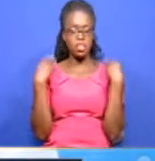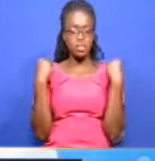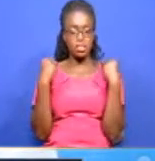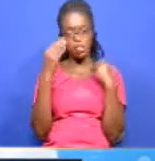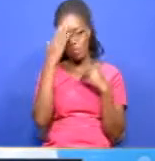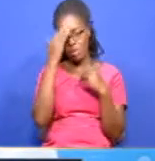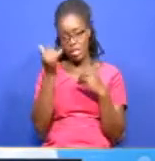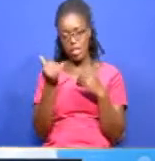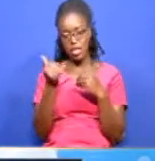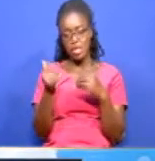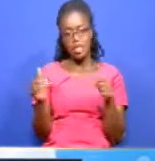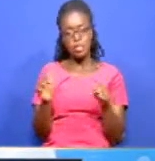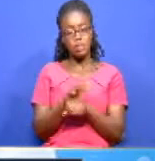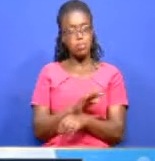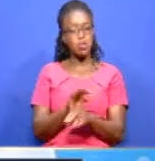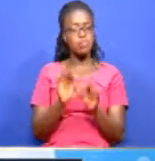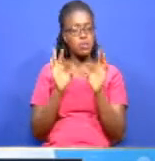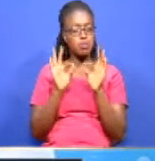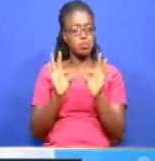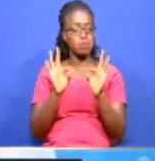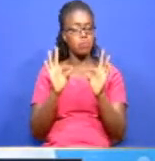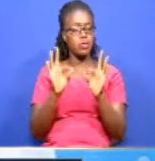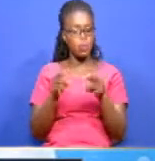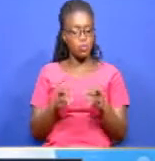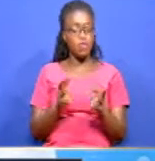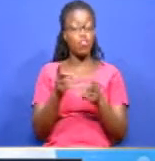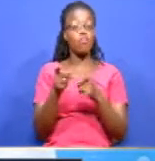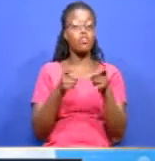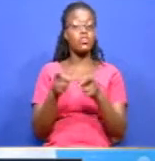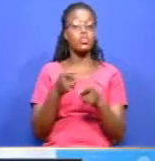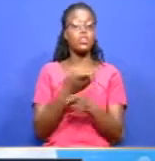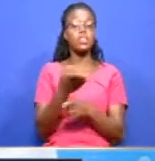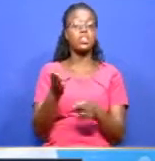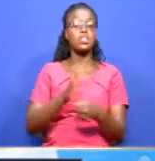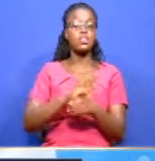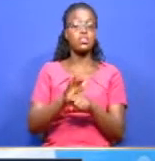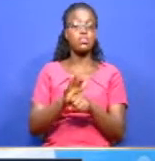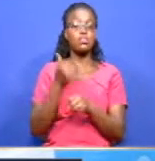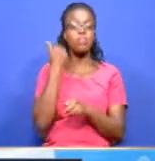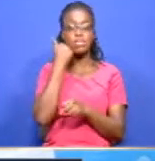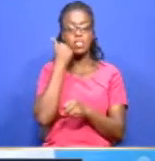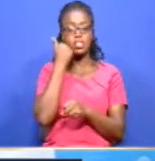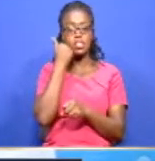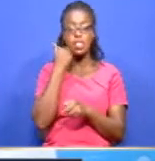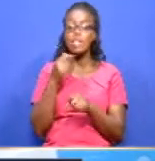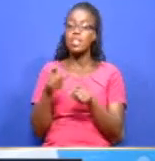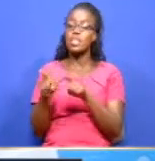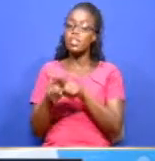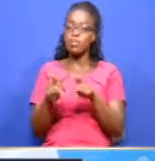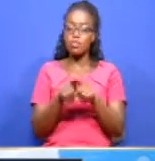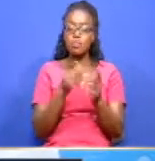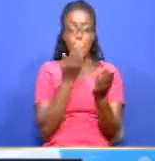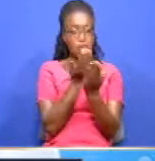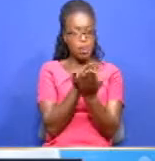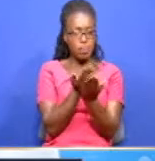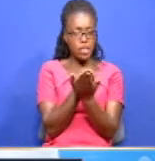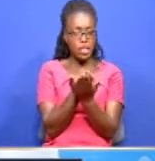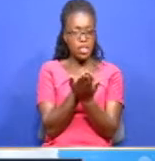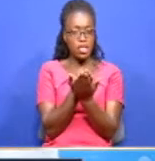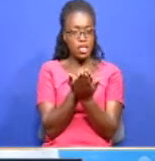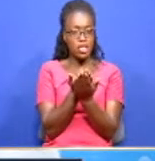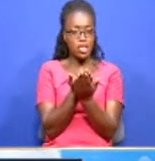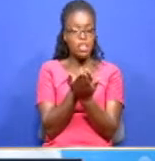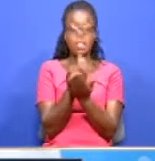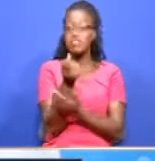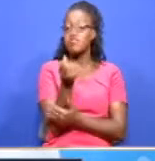the most effective way of combating this pandemic. I also want to appeal to the